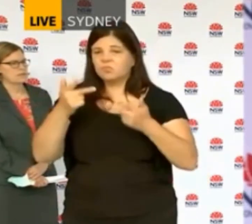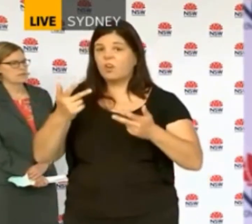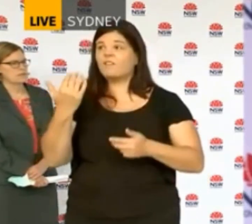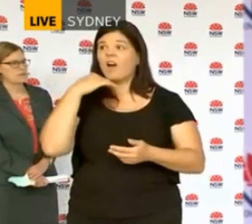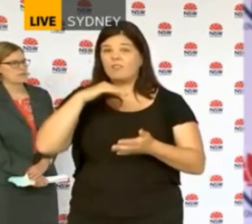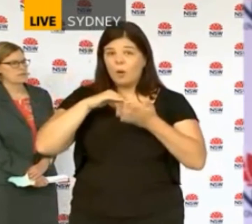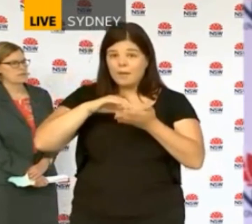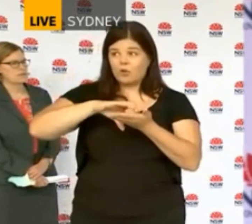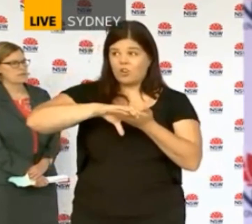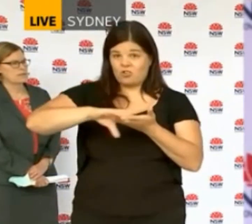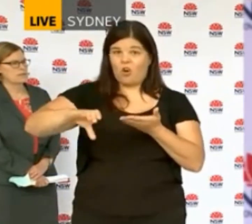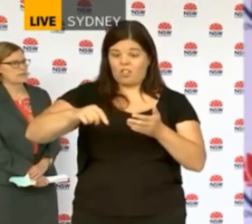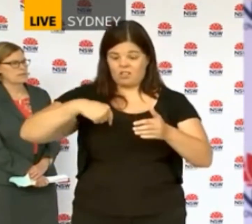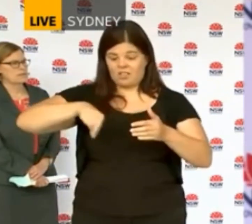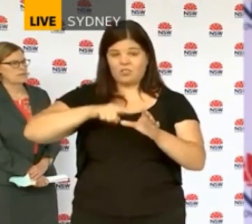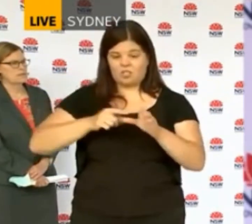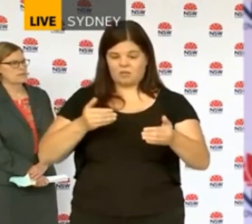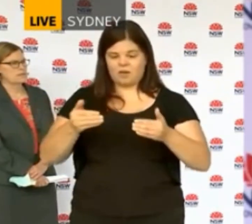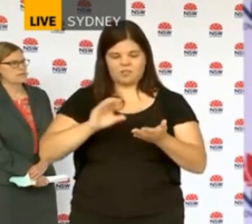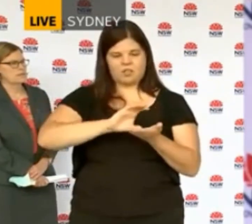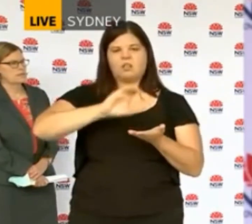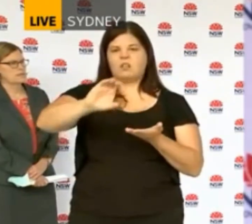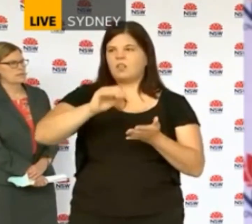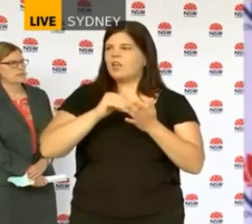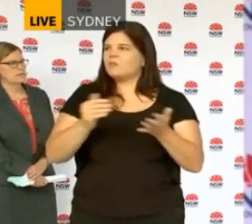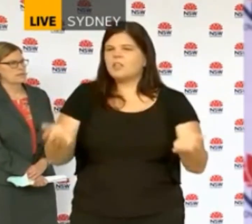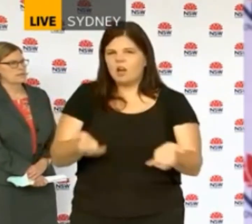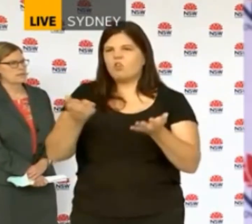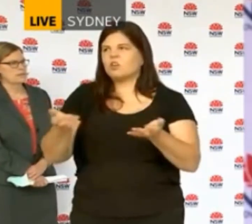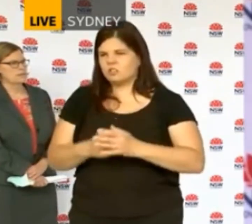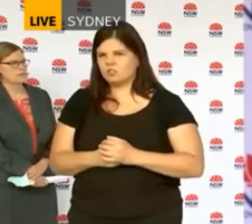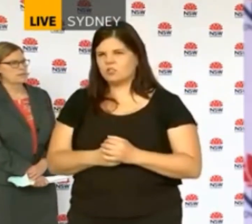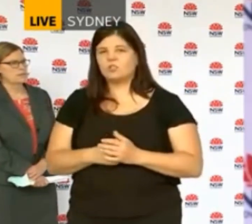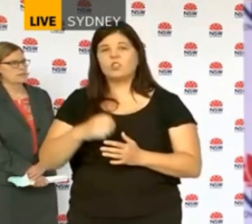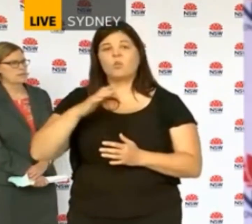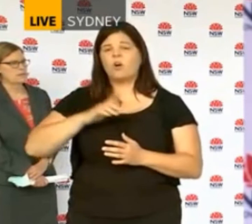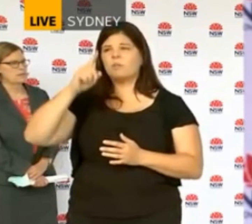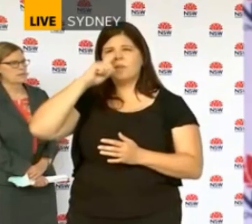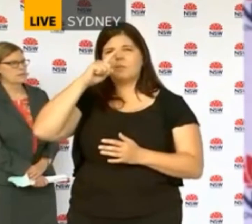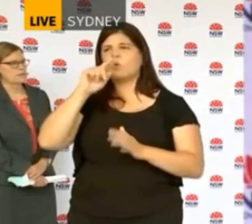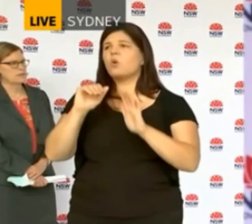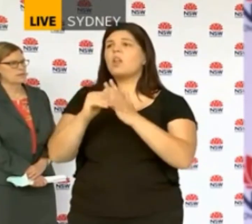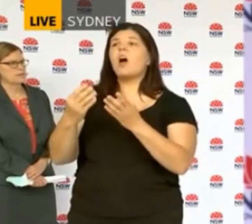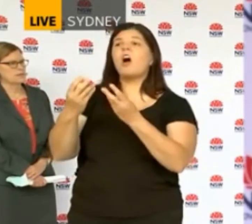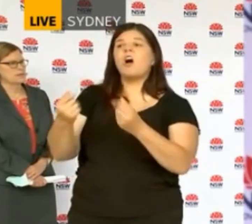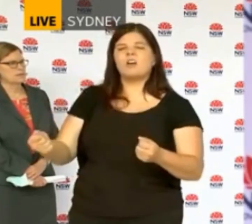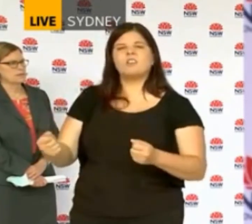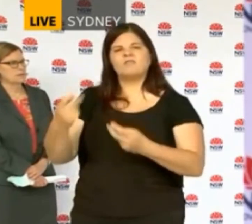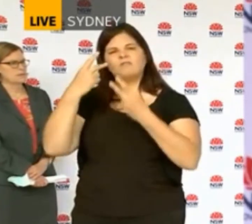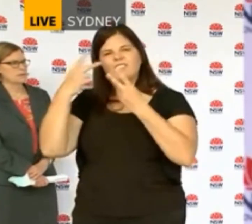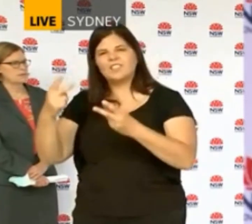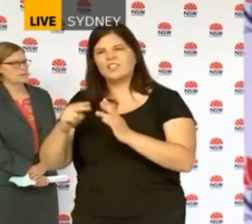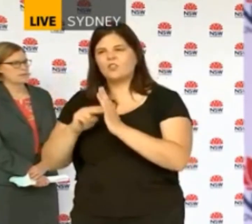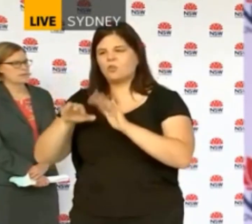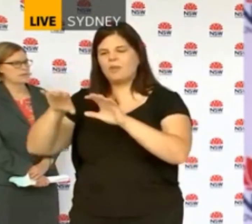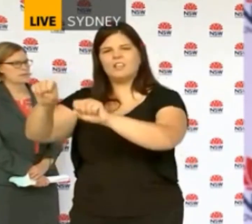million set aside in this year's budget to get people out and about. If we can get people out and about into the beaches, supporting local businesses, that'd be the greatest